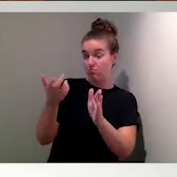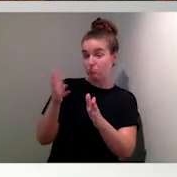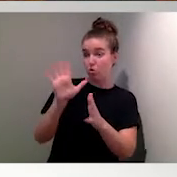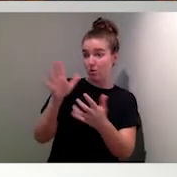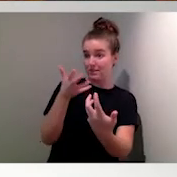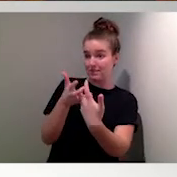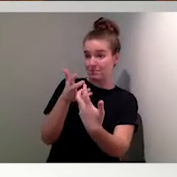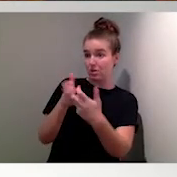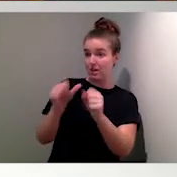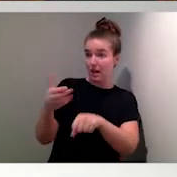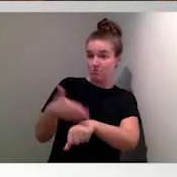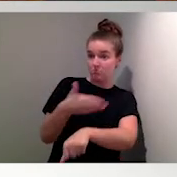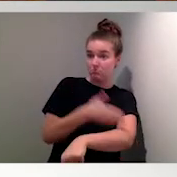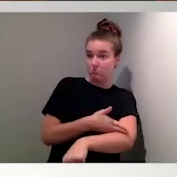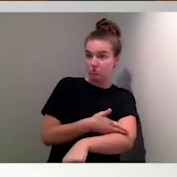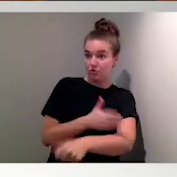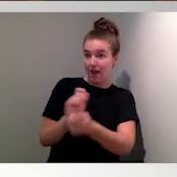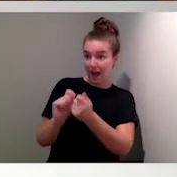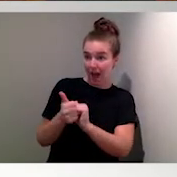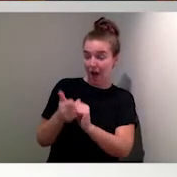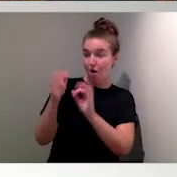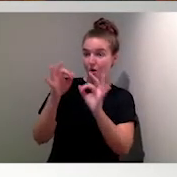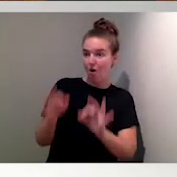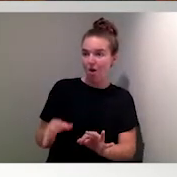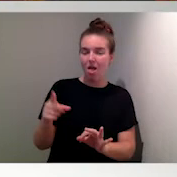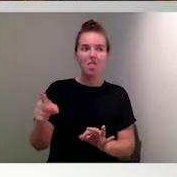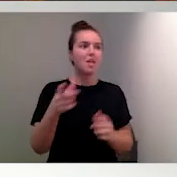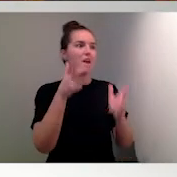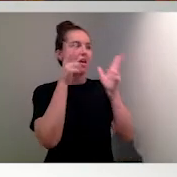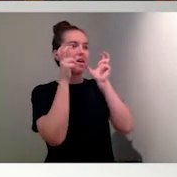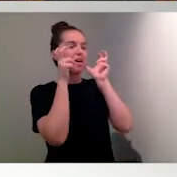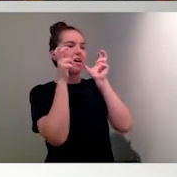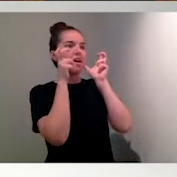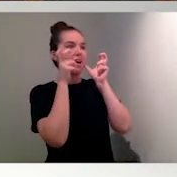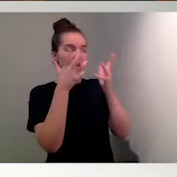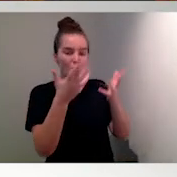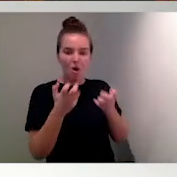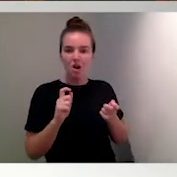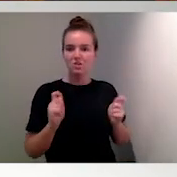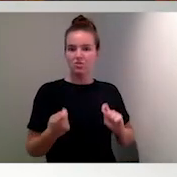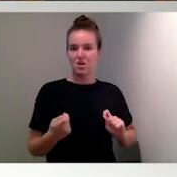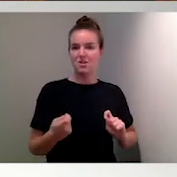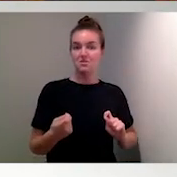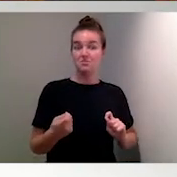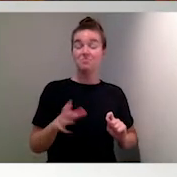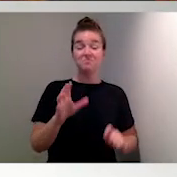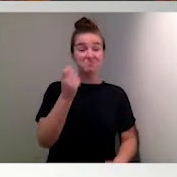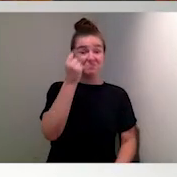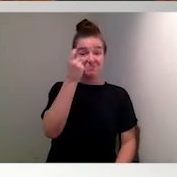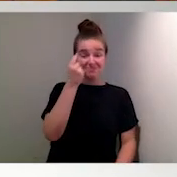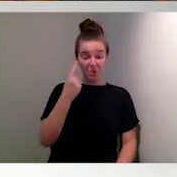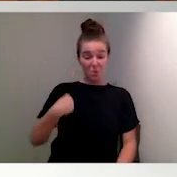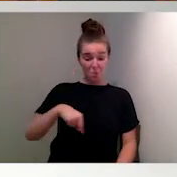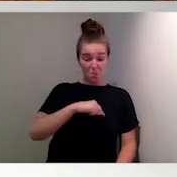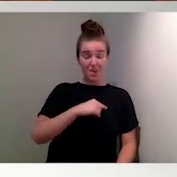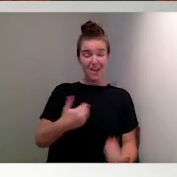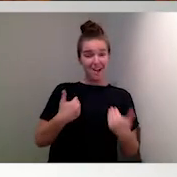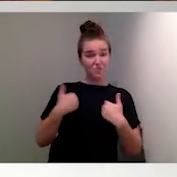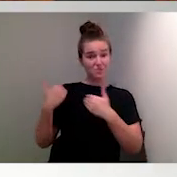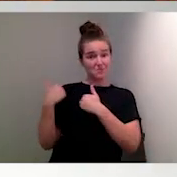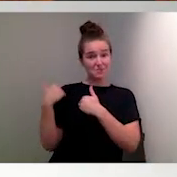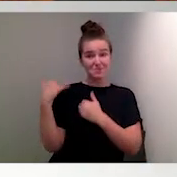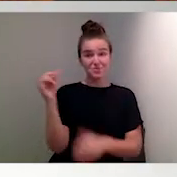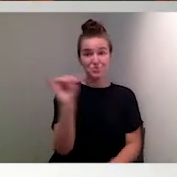for us. But we have a responsibility too. When we travel, we need to make sure that we're engaging